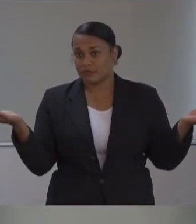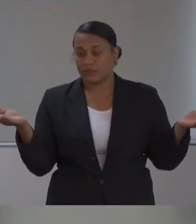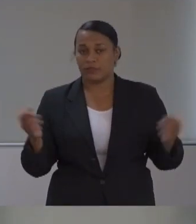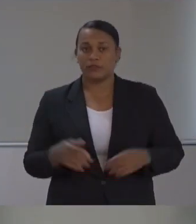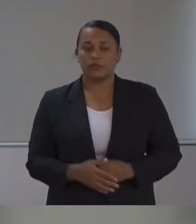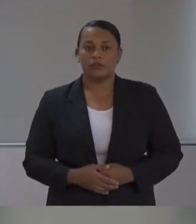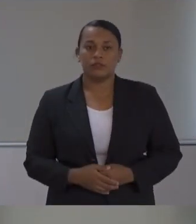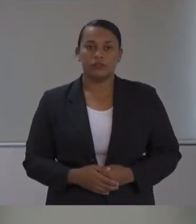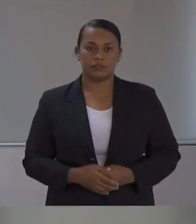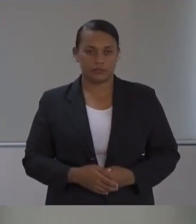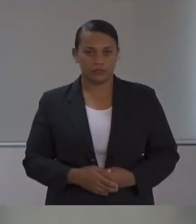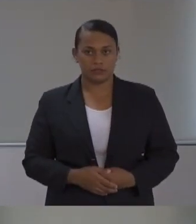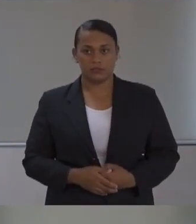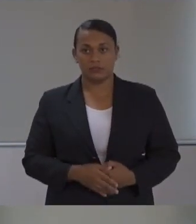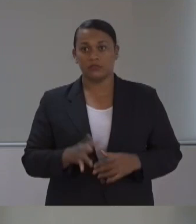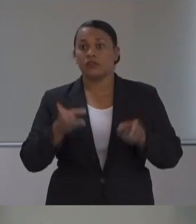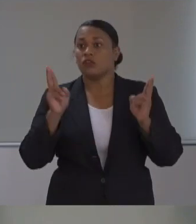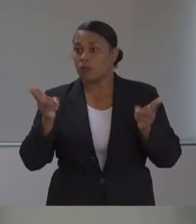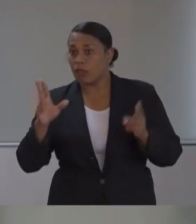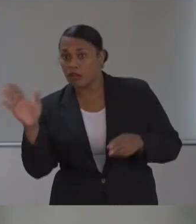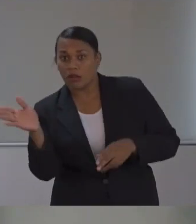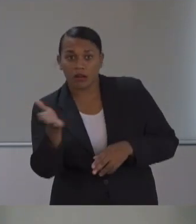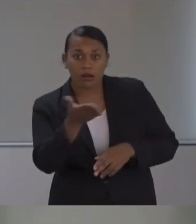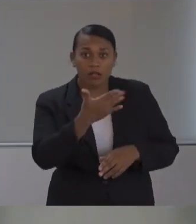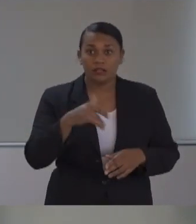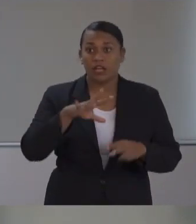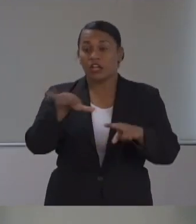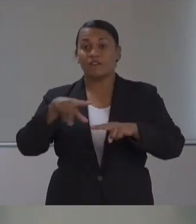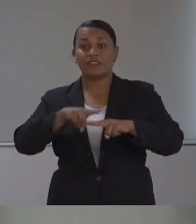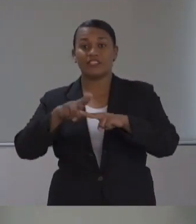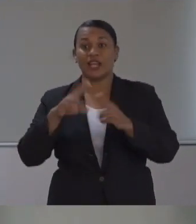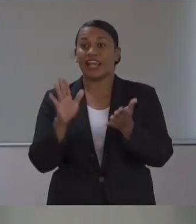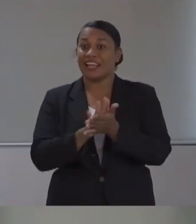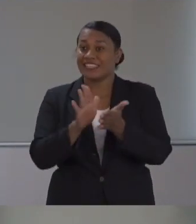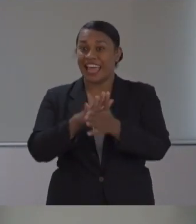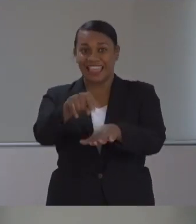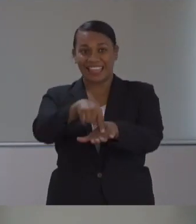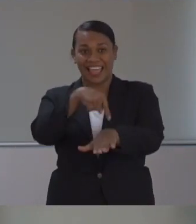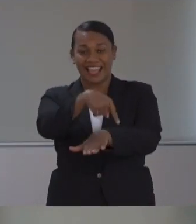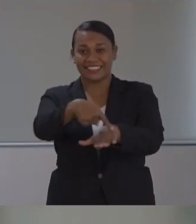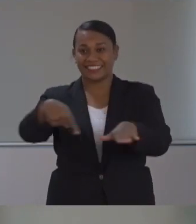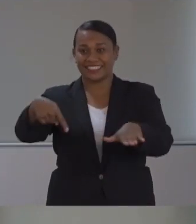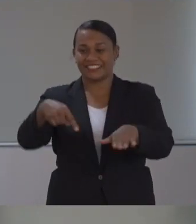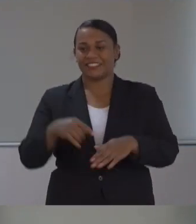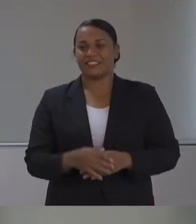I wish every Fijian a very happy Easter.